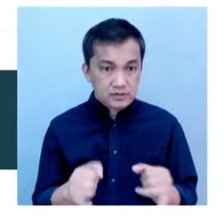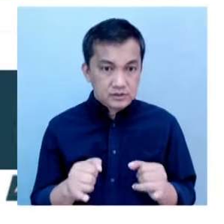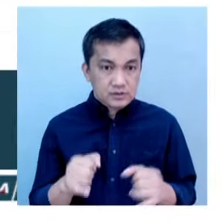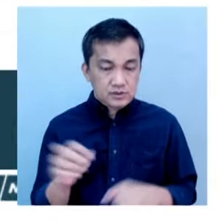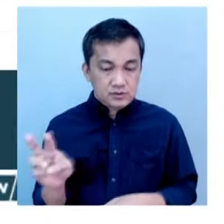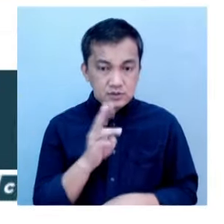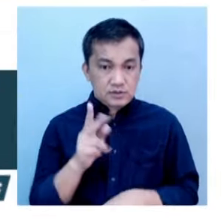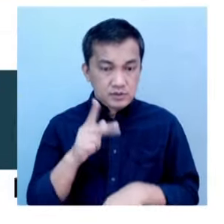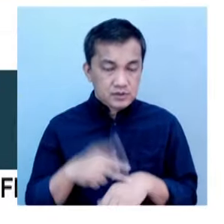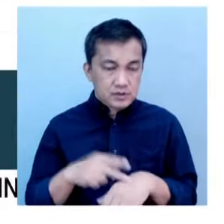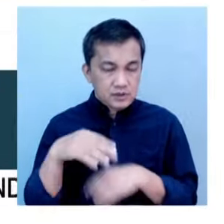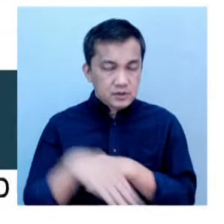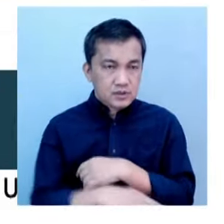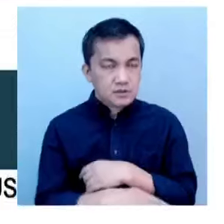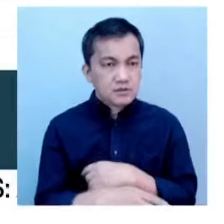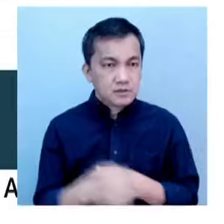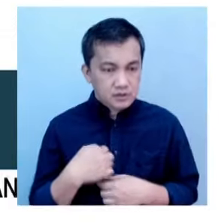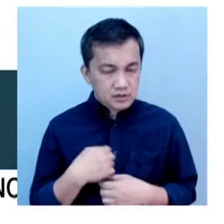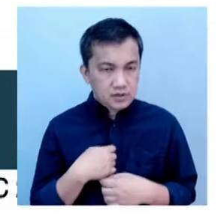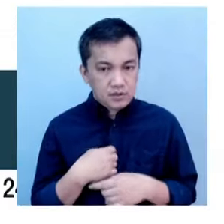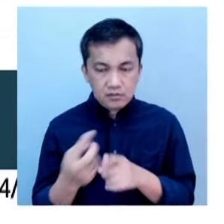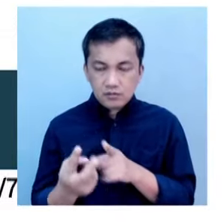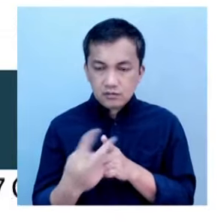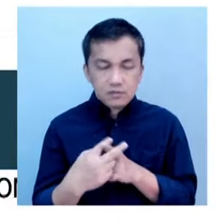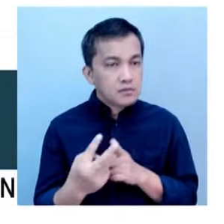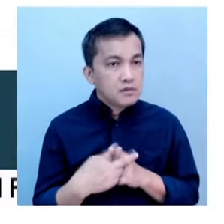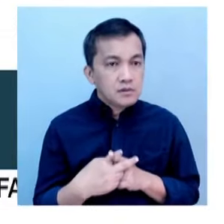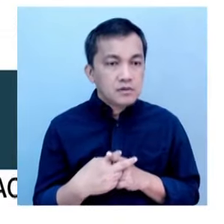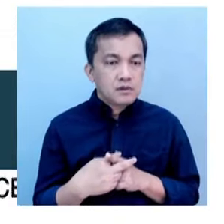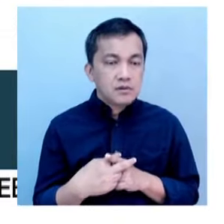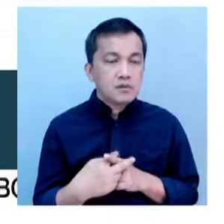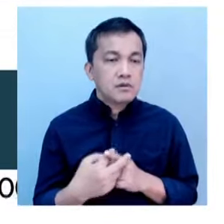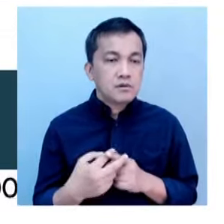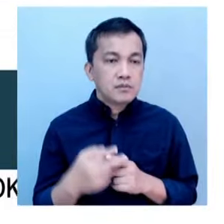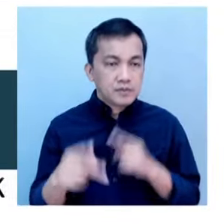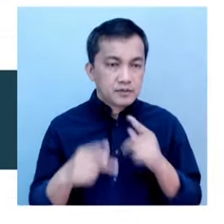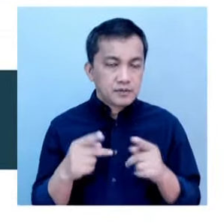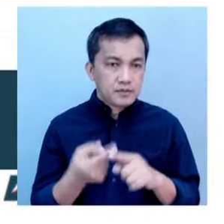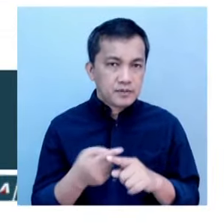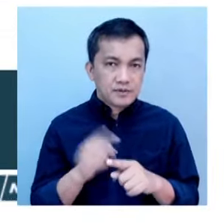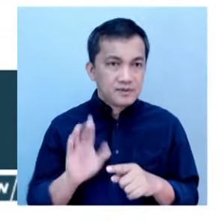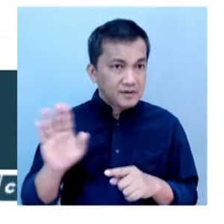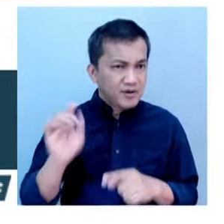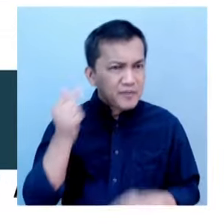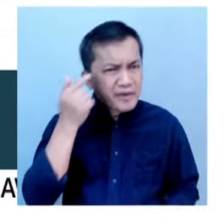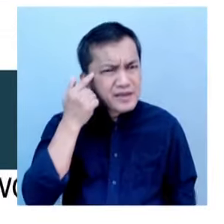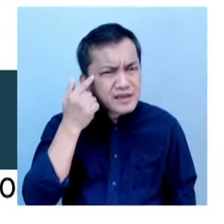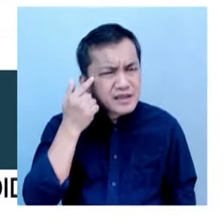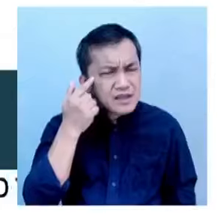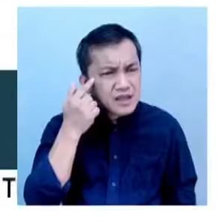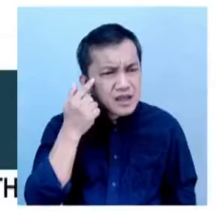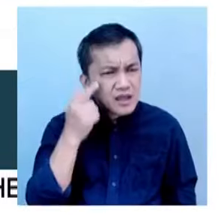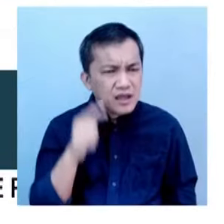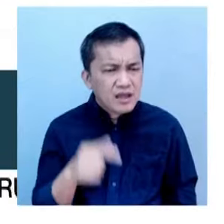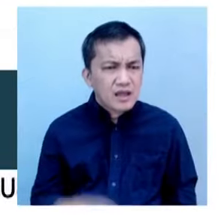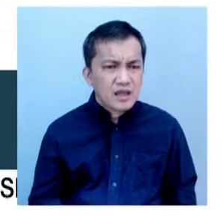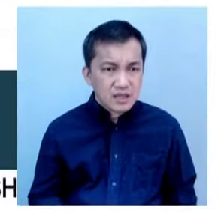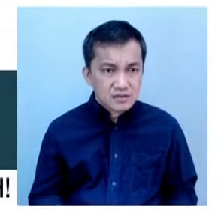Philippine Sea, I will be recruiting people from their government to act